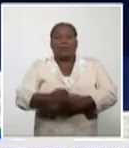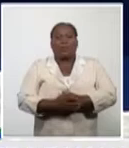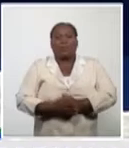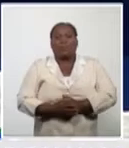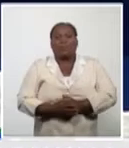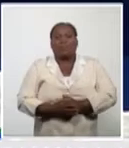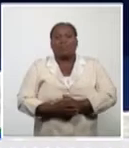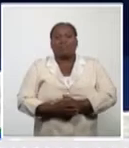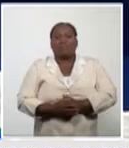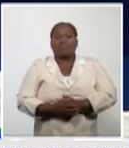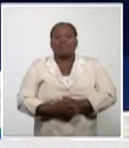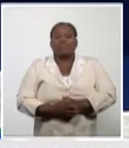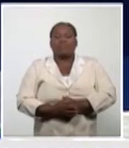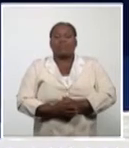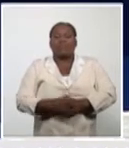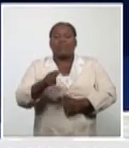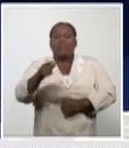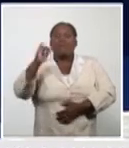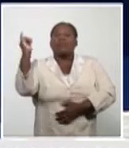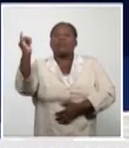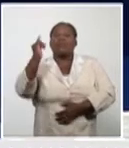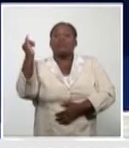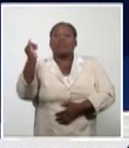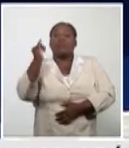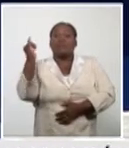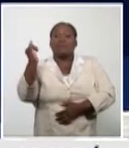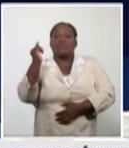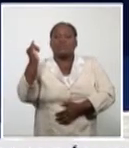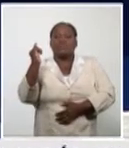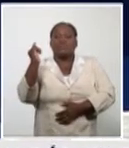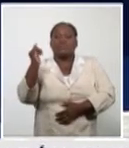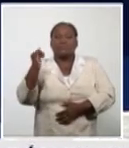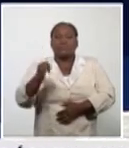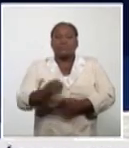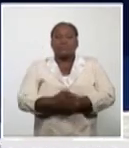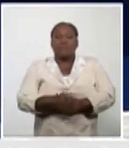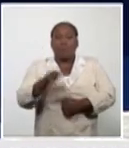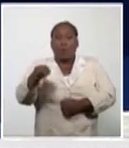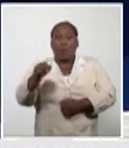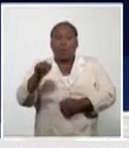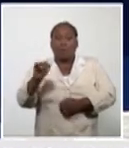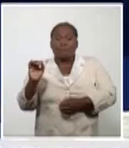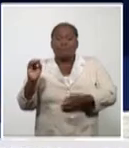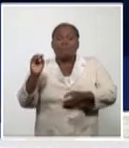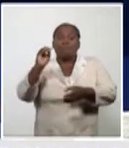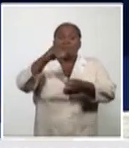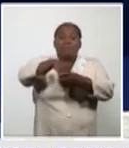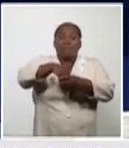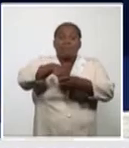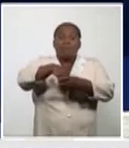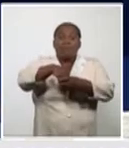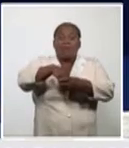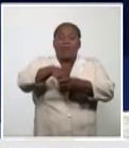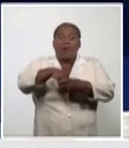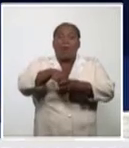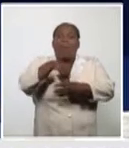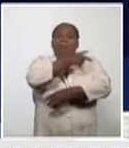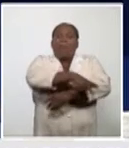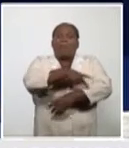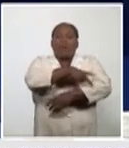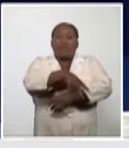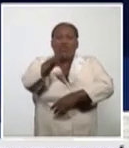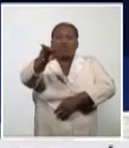The international epidemiological situation, 1 more nation has now been added to the list of countries reporting COVID-19 cases,